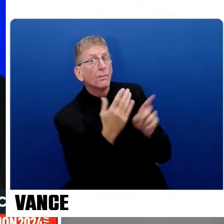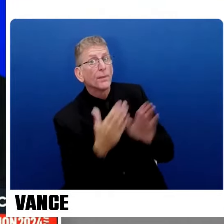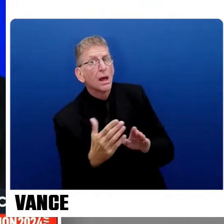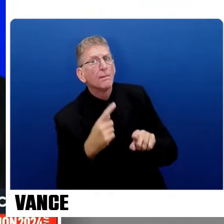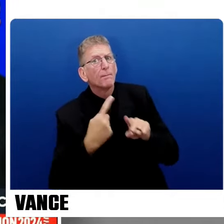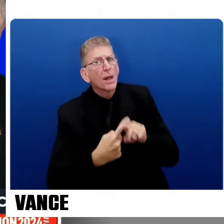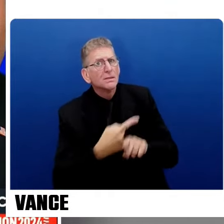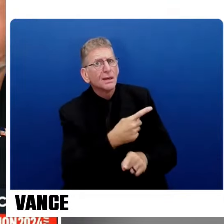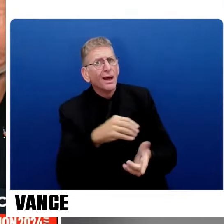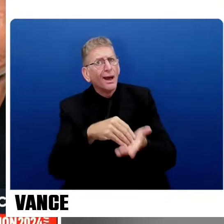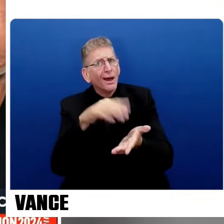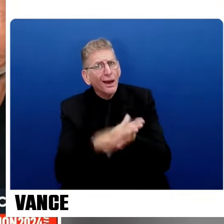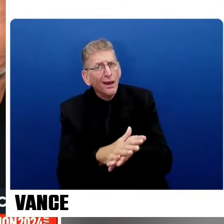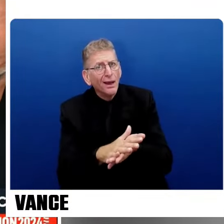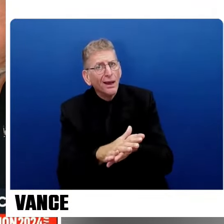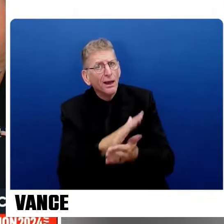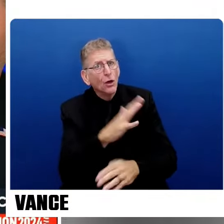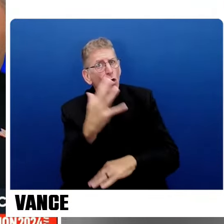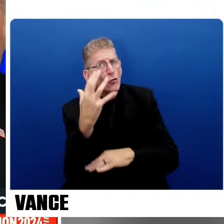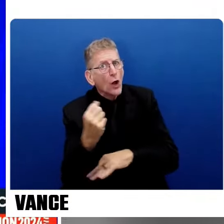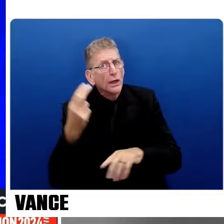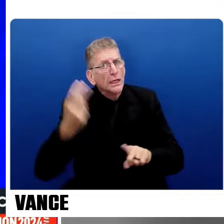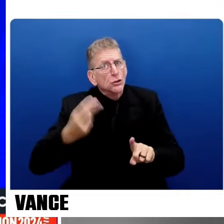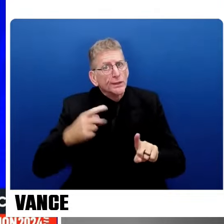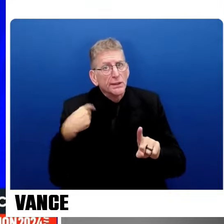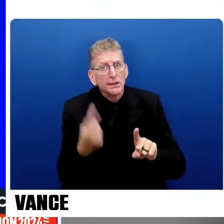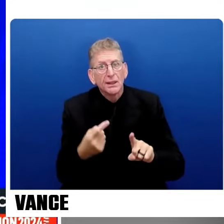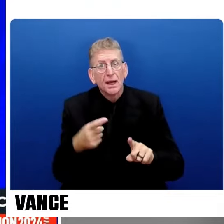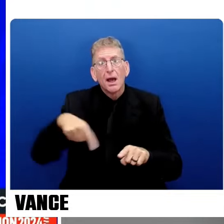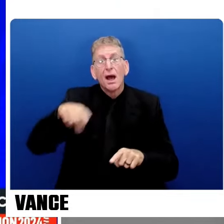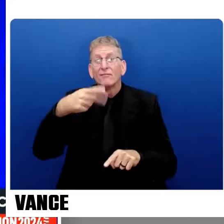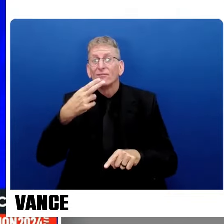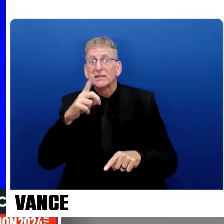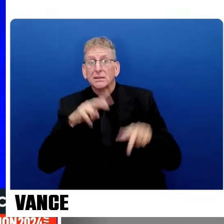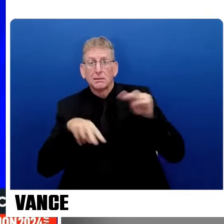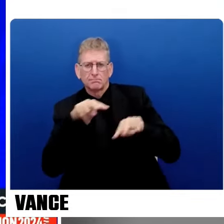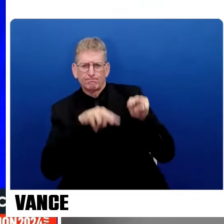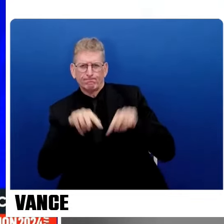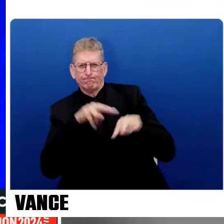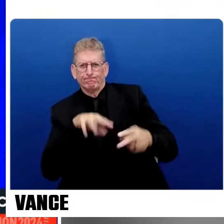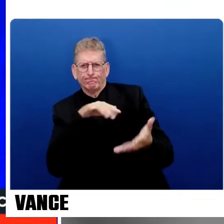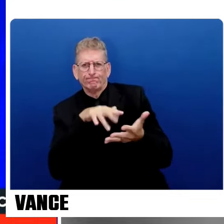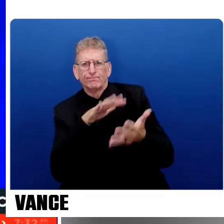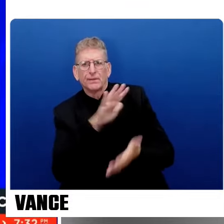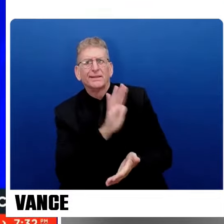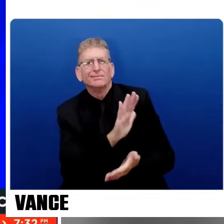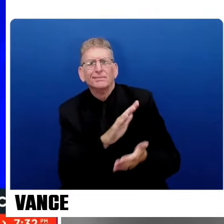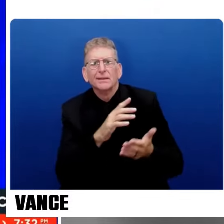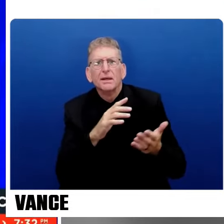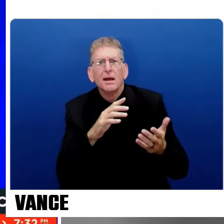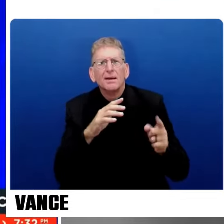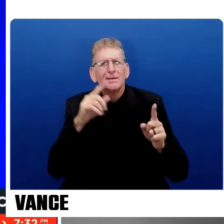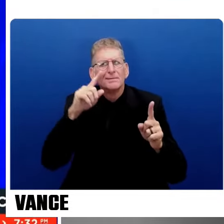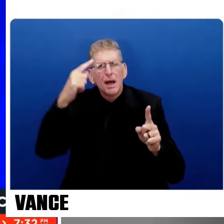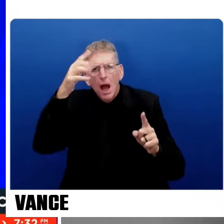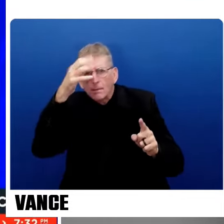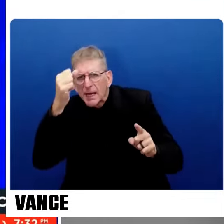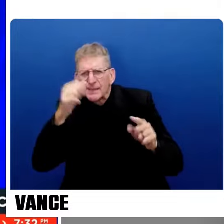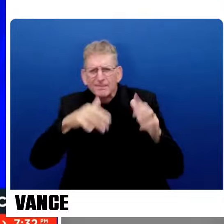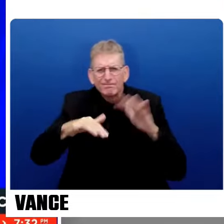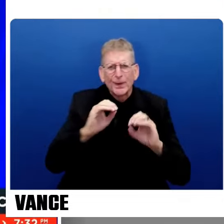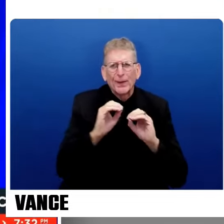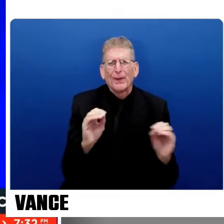but they don't have common sense and they don't have wisdom, because Donald Trump's economic policies delivered the highest take-home pay in a